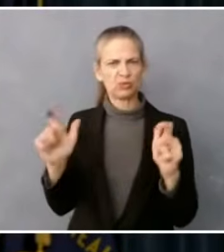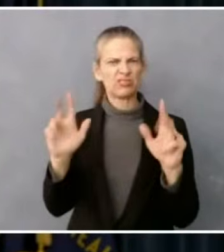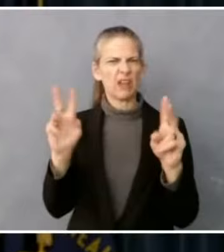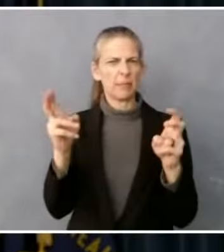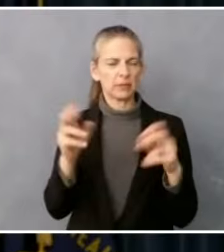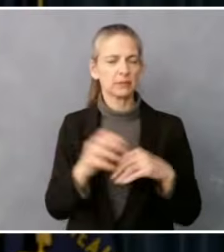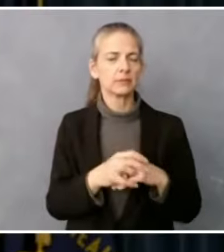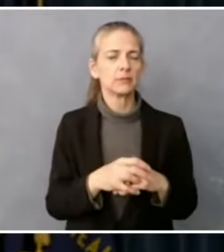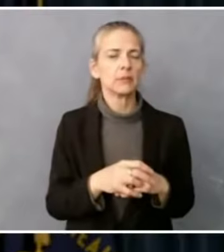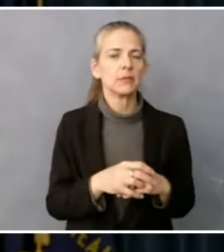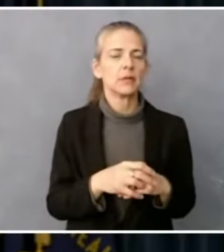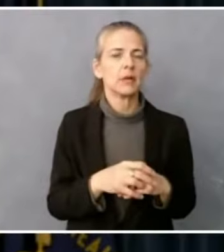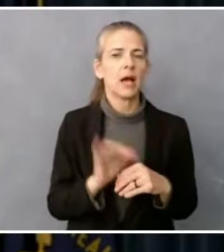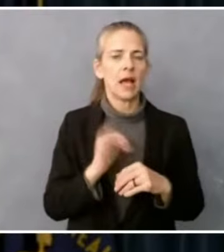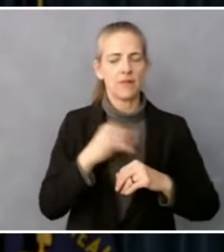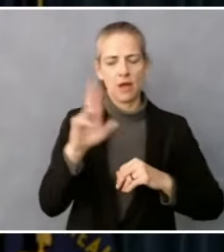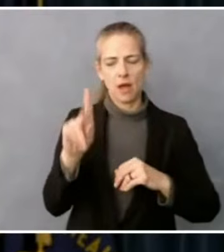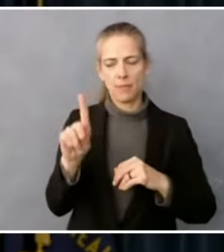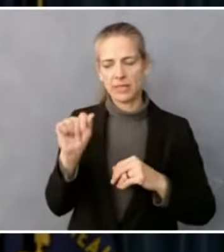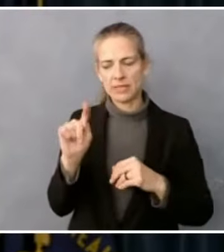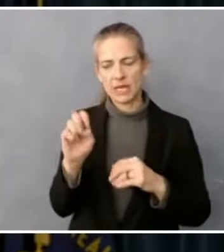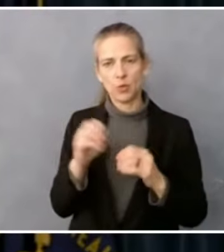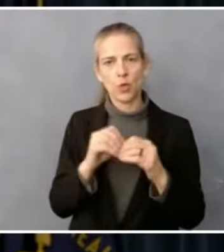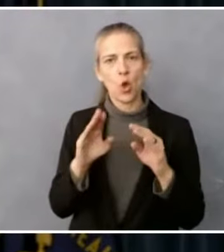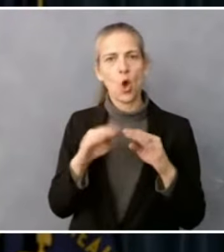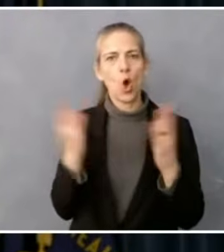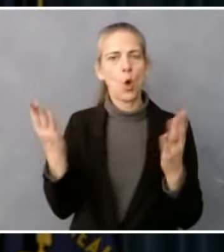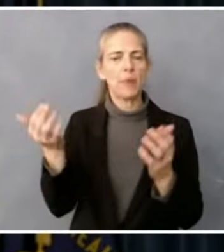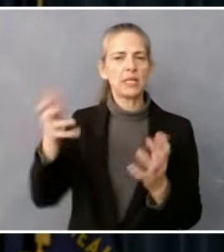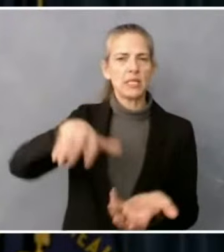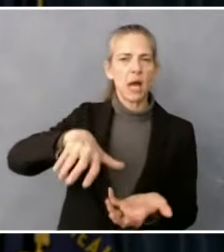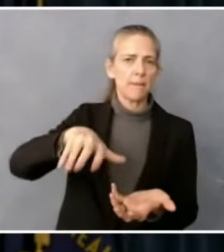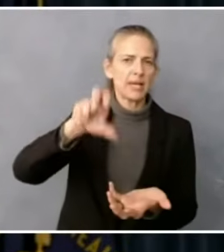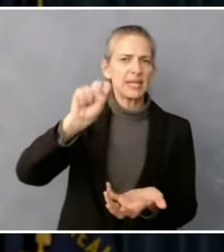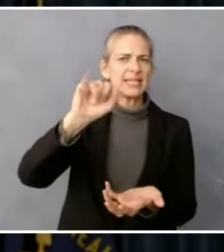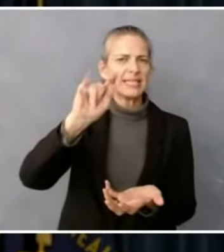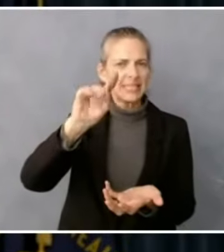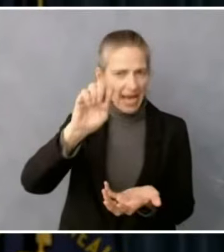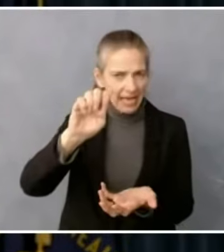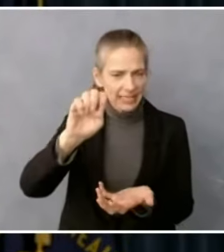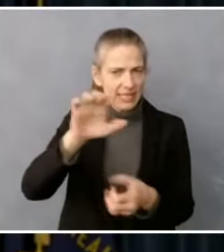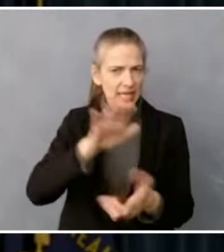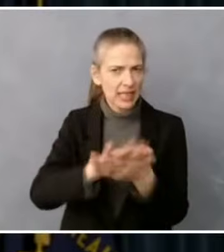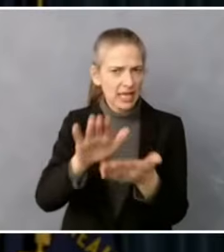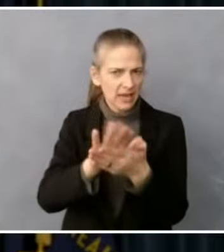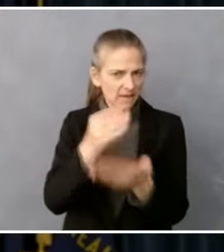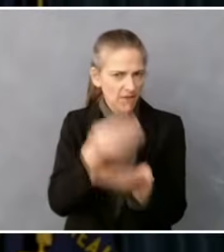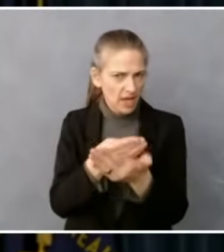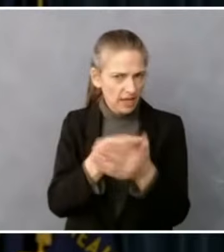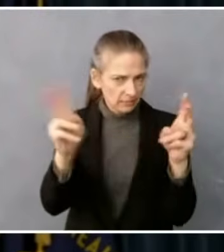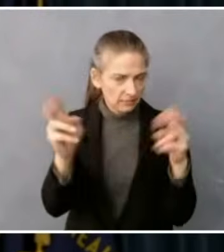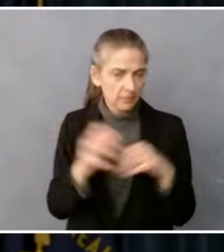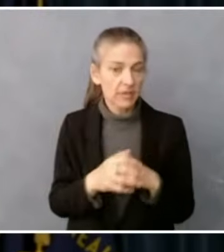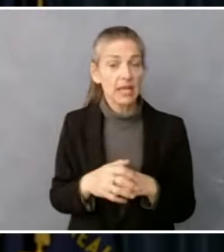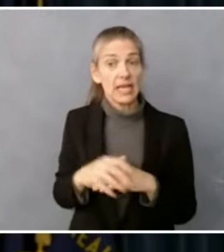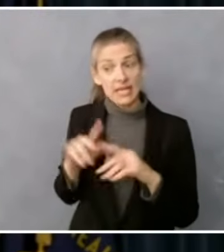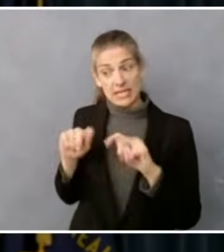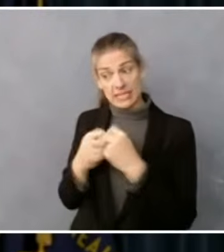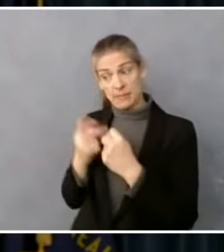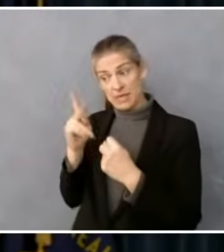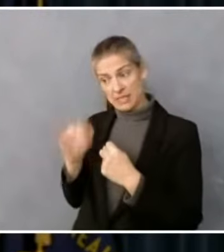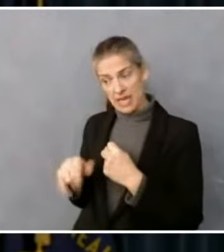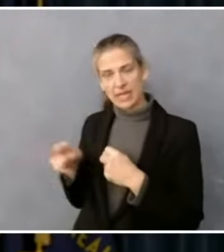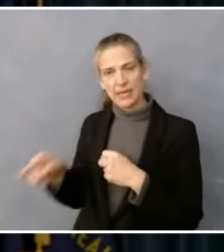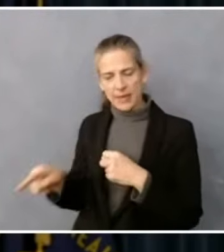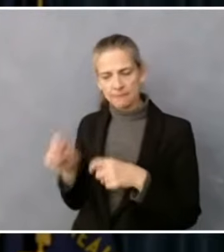topic, I have an update on open dump site cleanup funding. Team Kentucky continues to make significant progress in improving